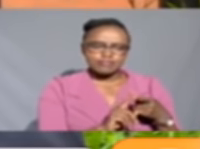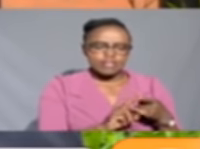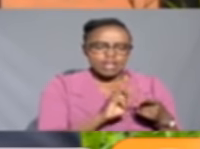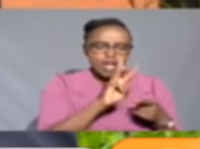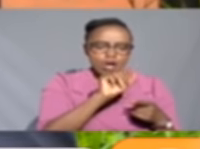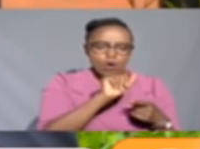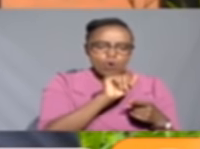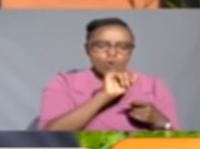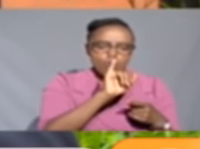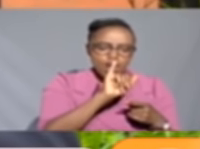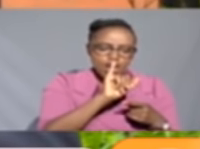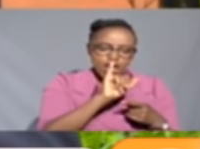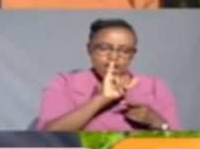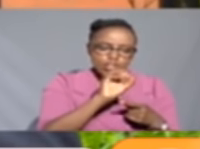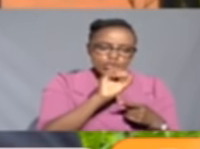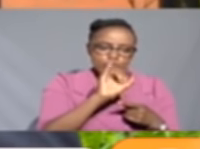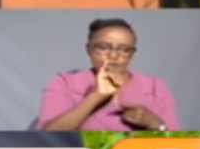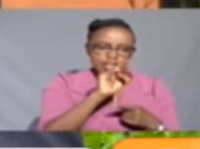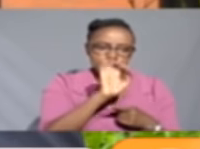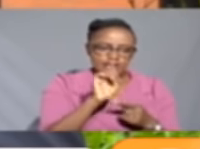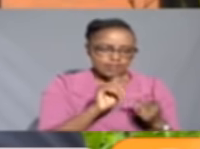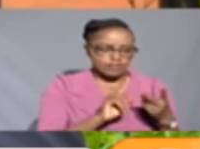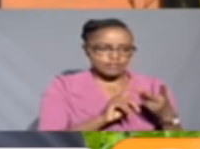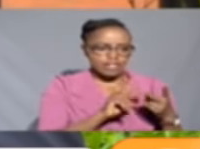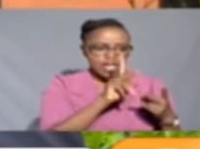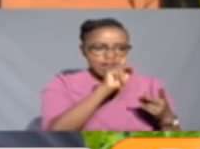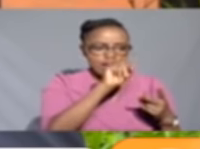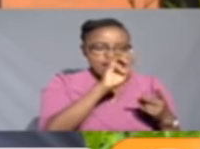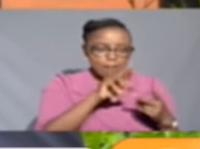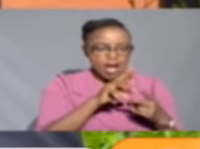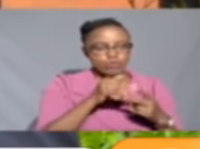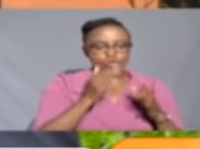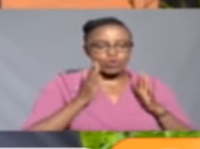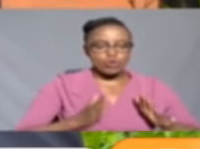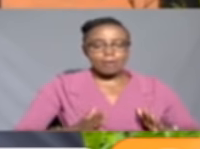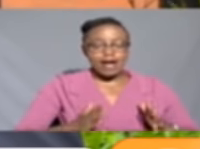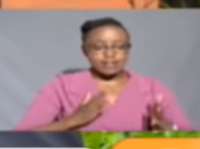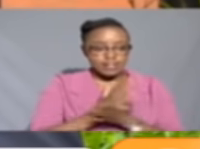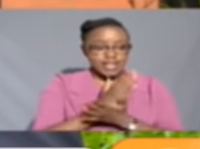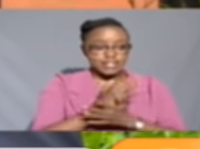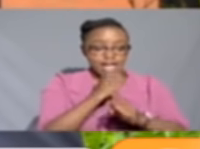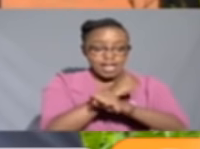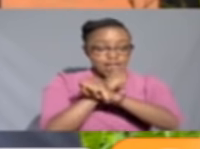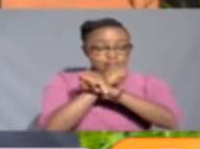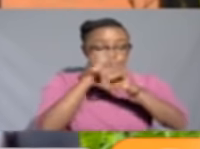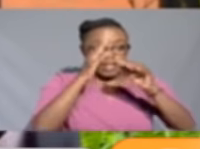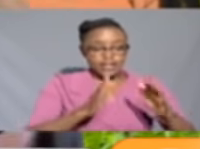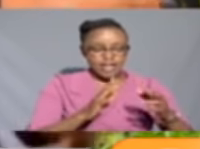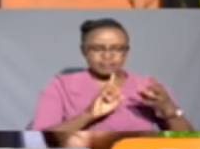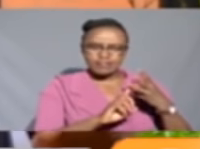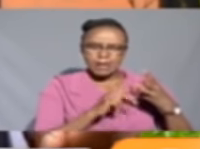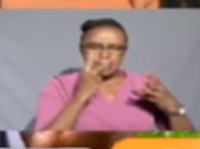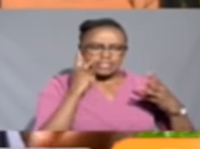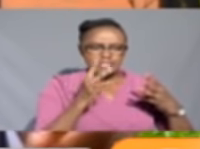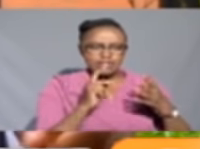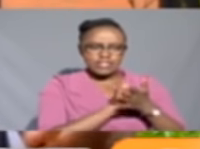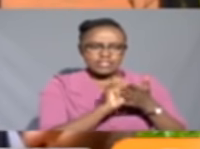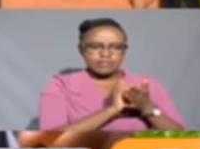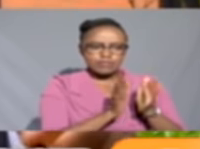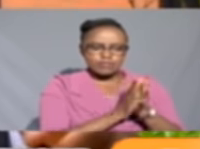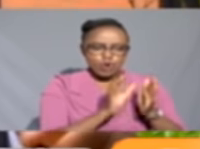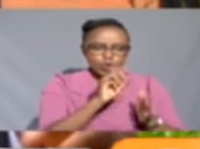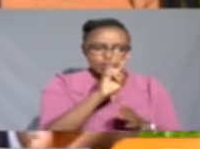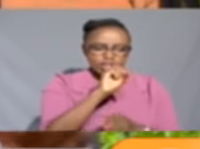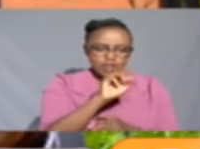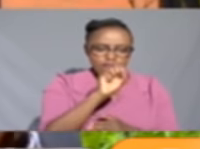Wanyoike. I saw somebody called Kamau Ngugi, he's a human rights defender. I saw the Secretary General for